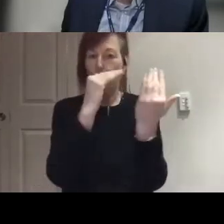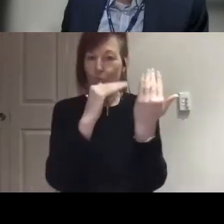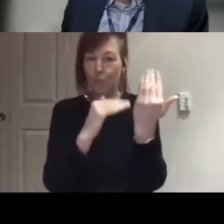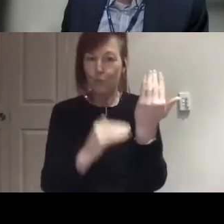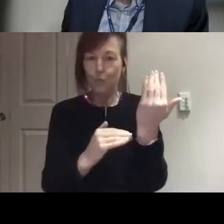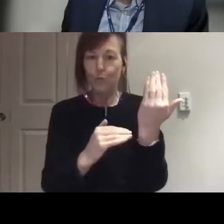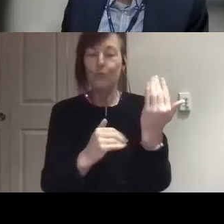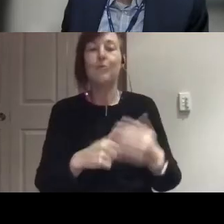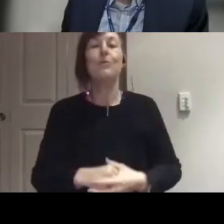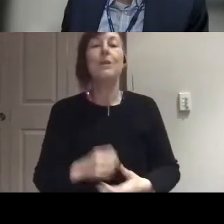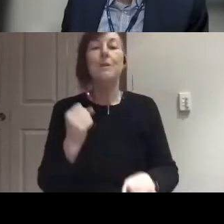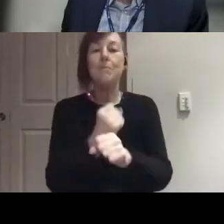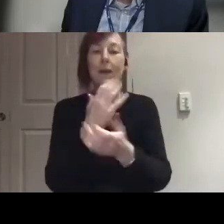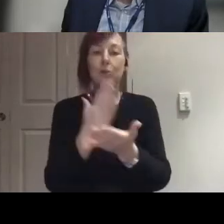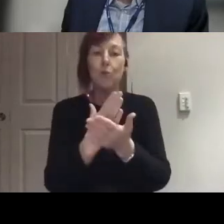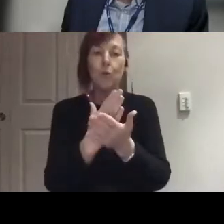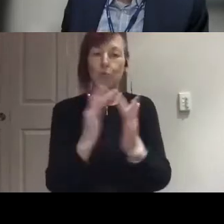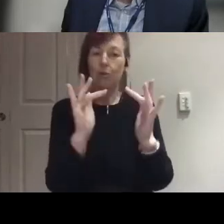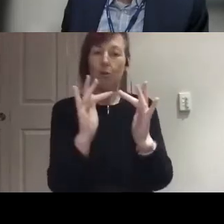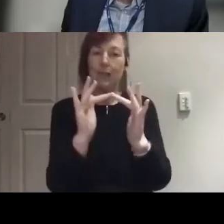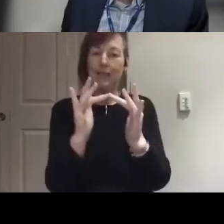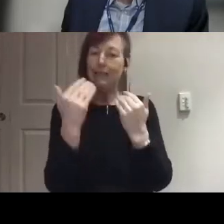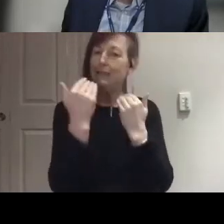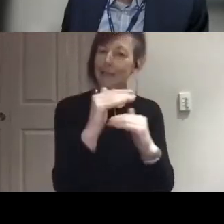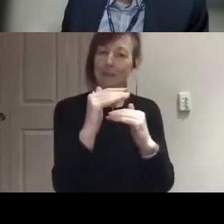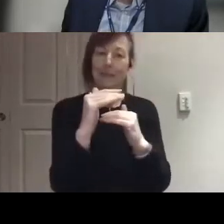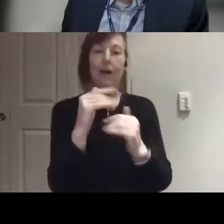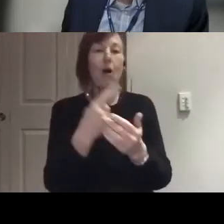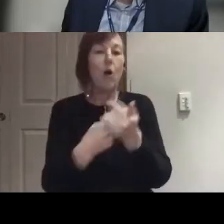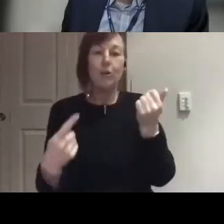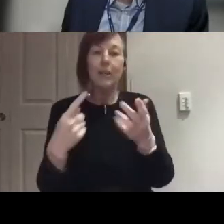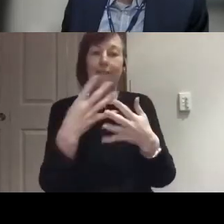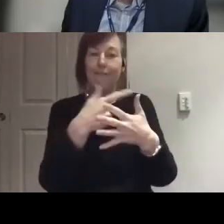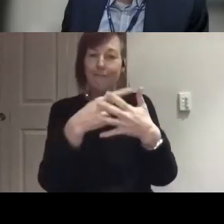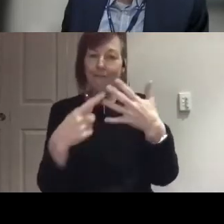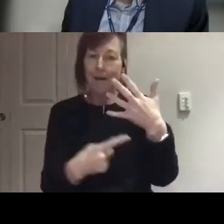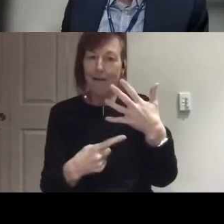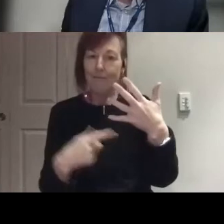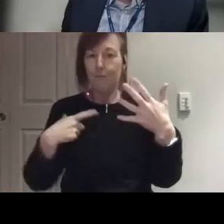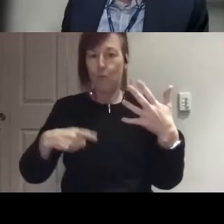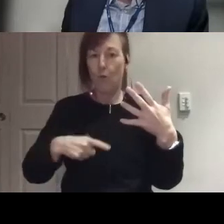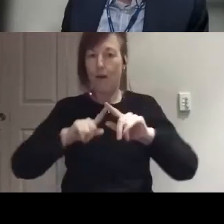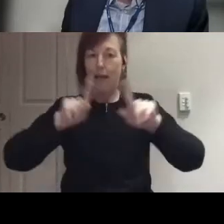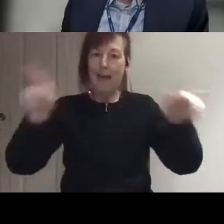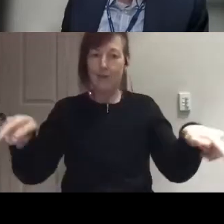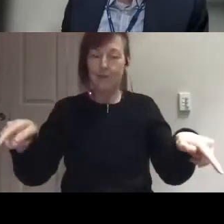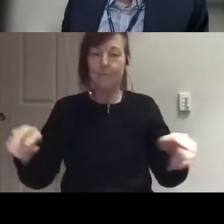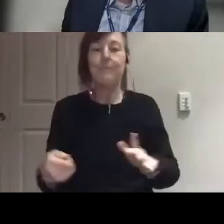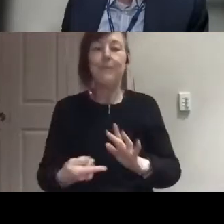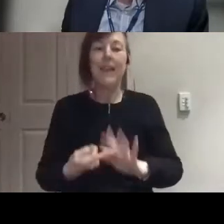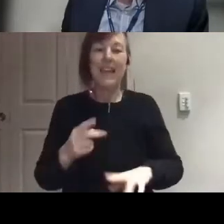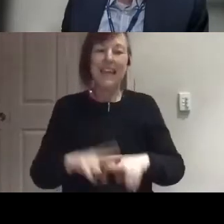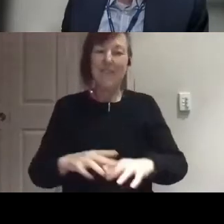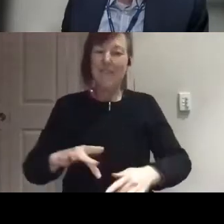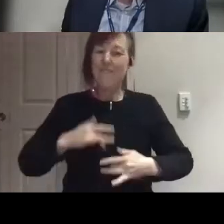possible as contact with people, only go out for the known reasons. If we are have any symptoms at all at the moment, there's no